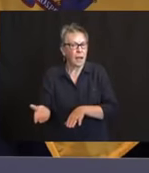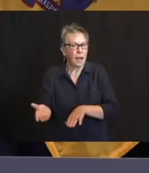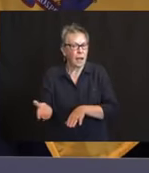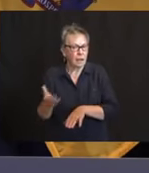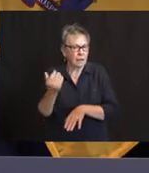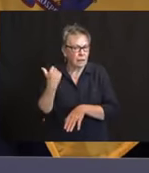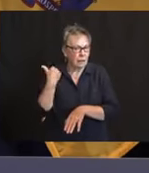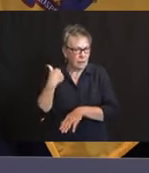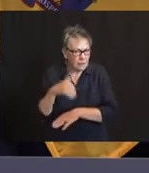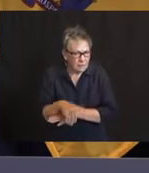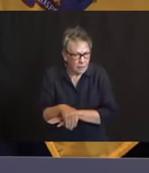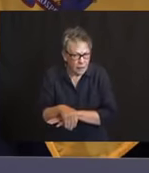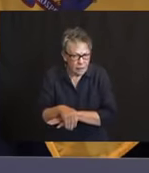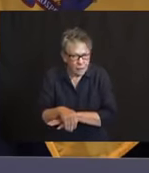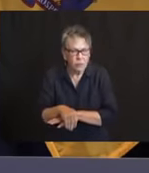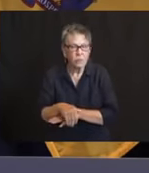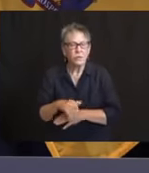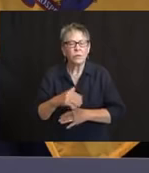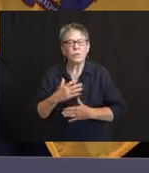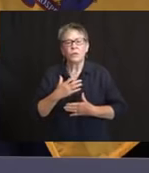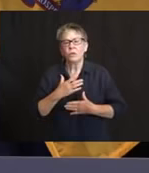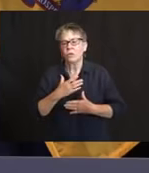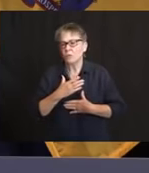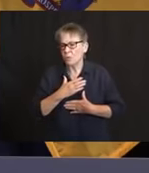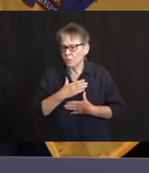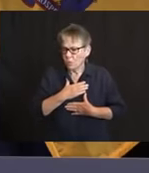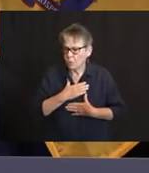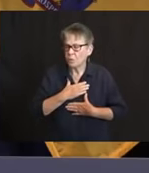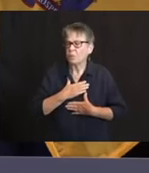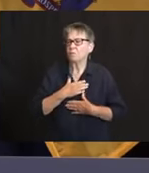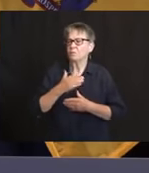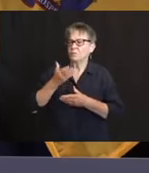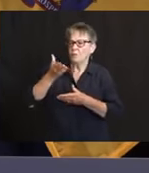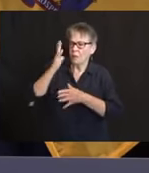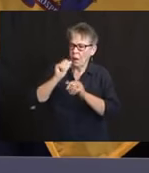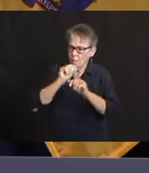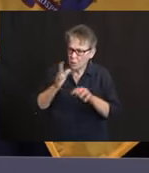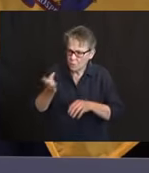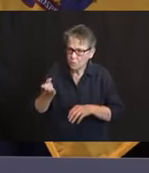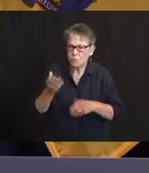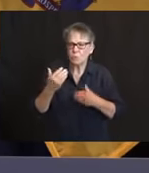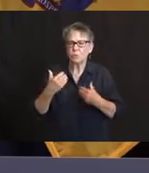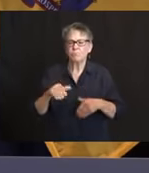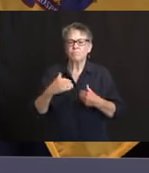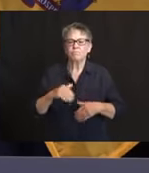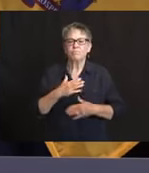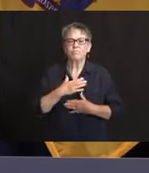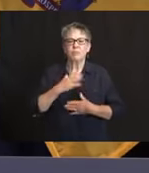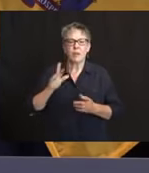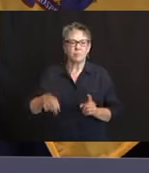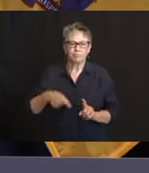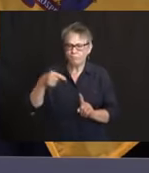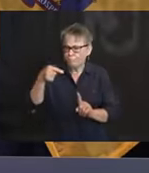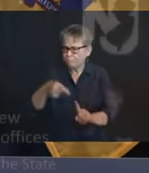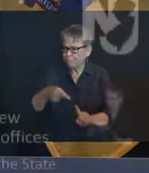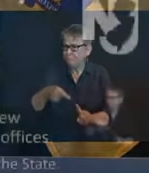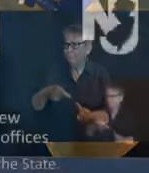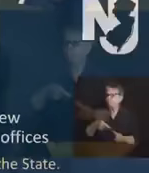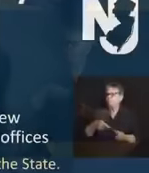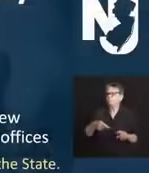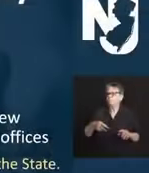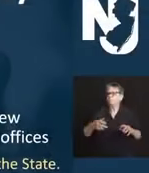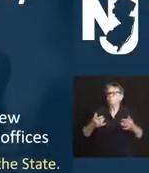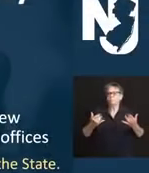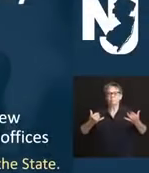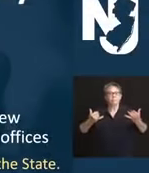his family. So, welcome, New Jersey, to stage 2 of our restart and recovery. Today